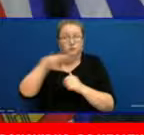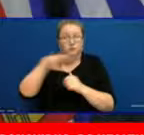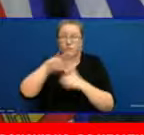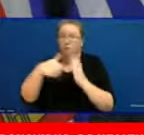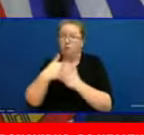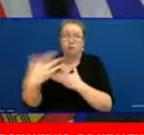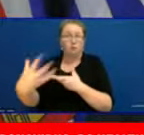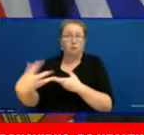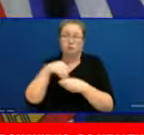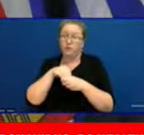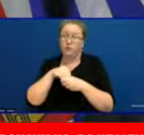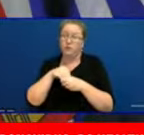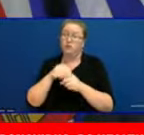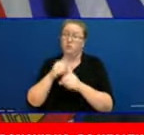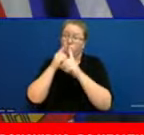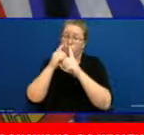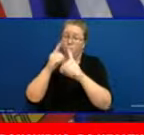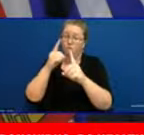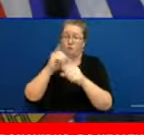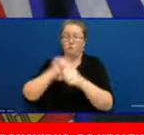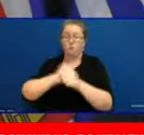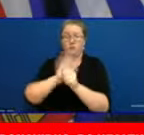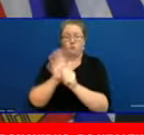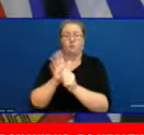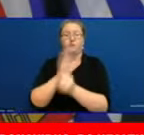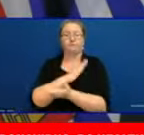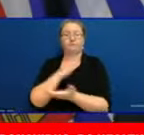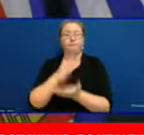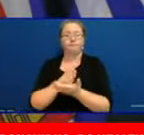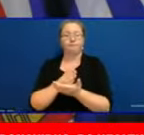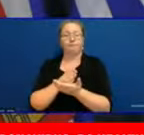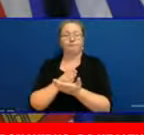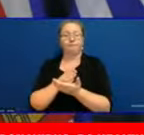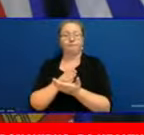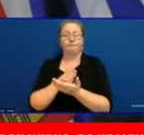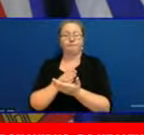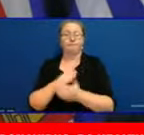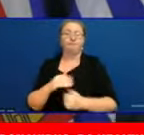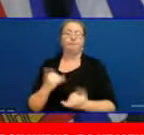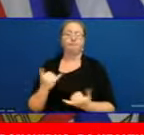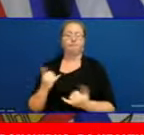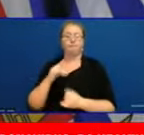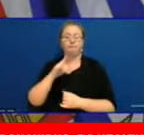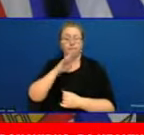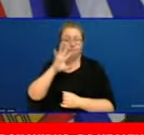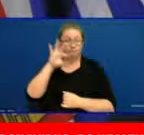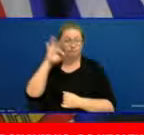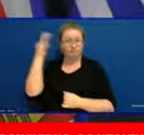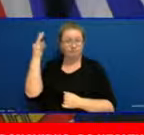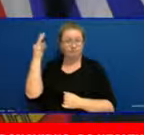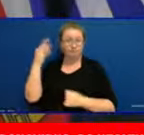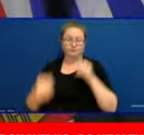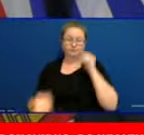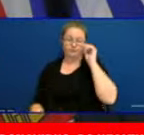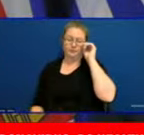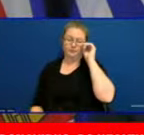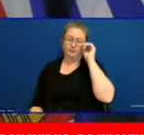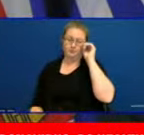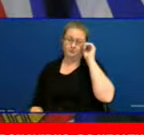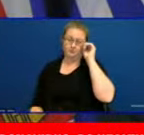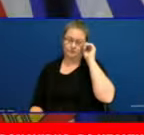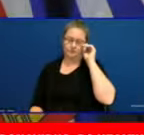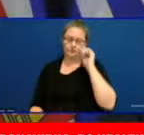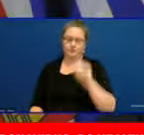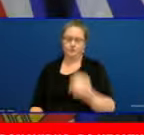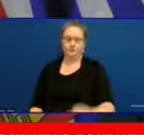reduce transmission. Aujourd'hui, nous faisons le point sur le nombre de nouveaux cas pour deux périodes de référence de 24 heures chacune, soit celle